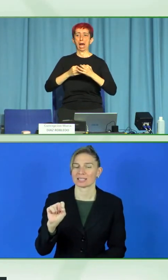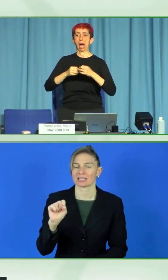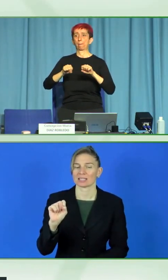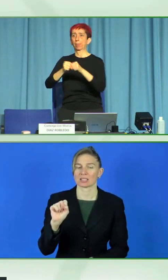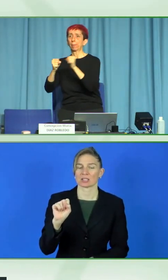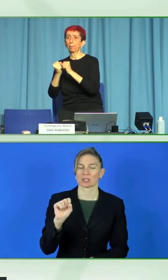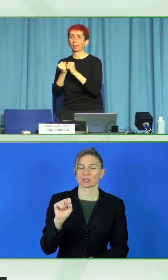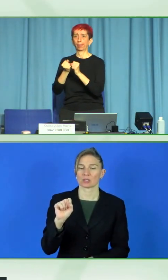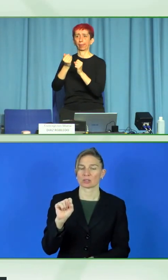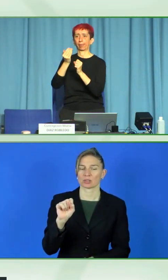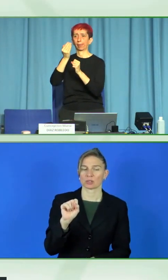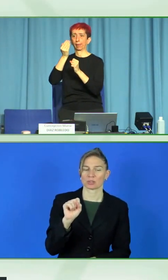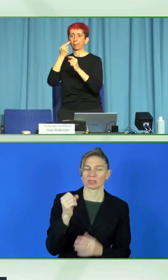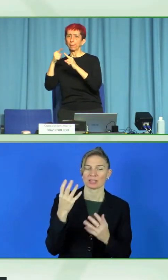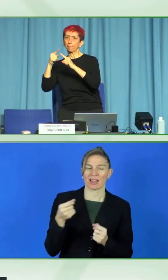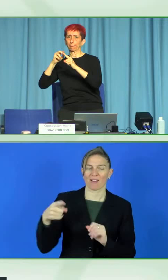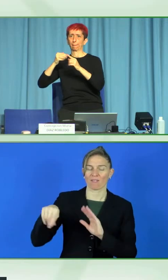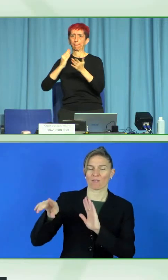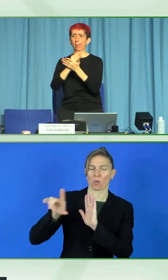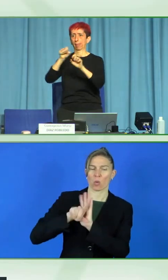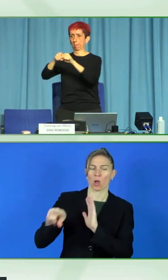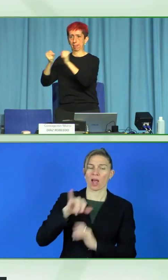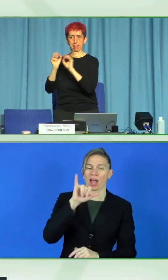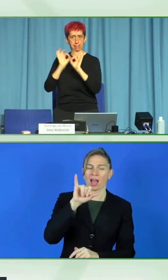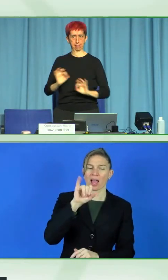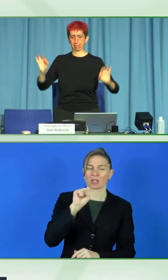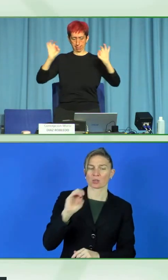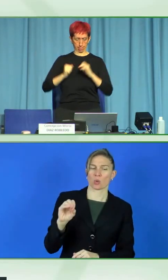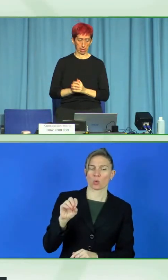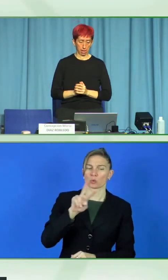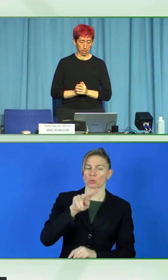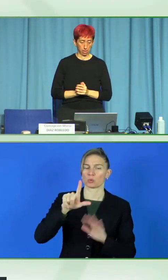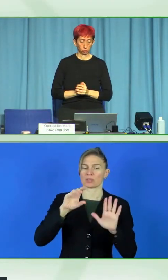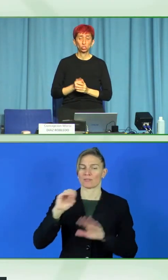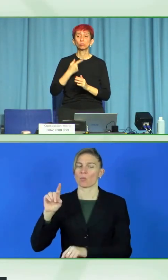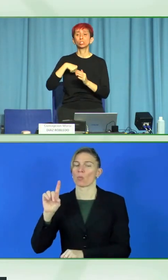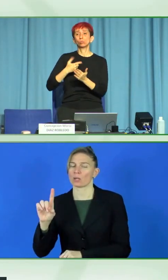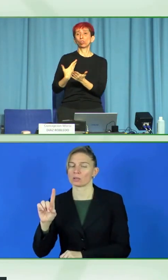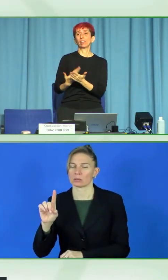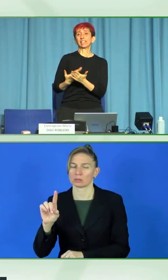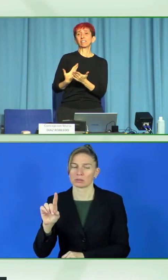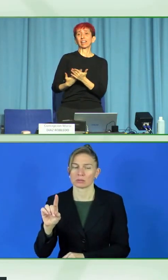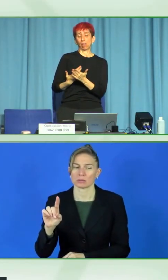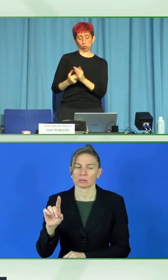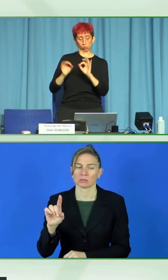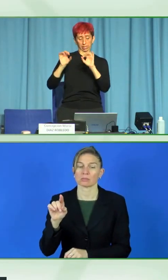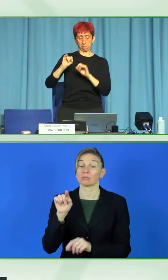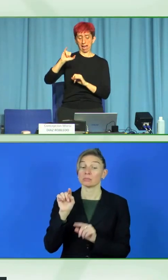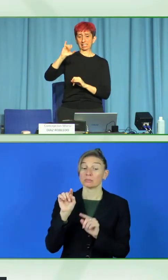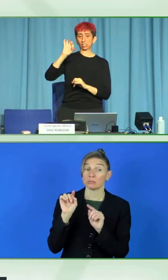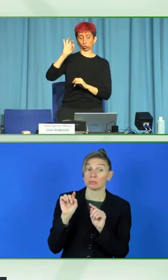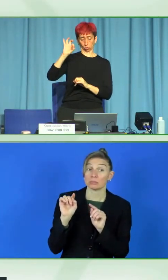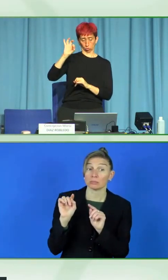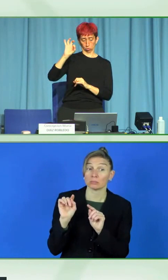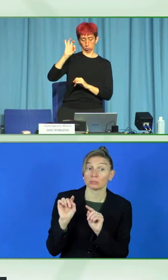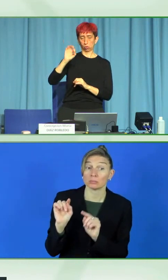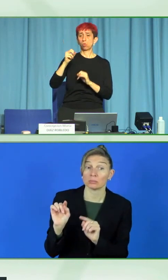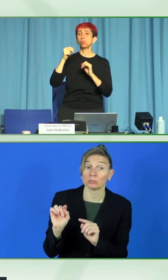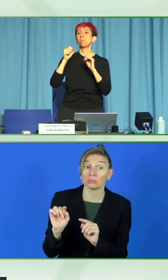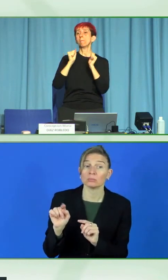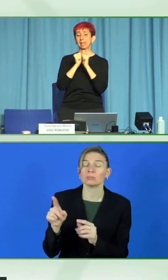law, which guarantees the security of information of the calls and their confidentiality and